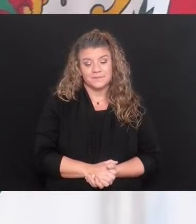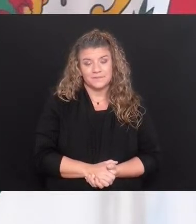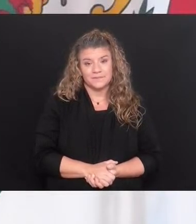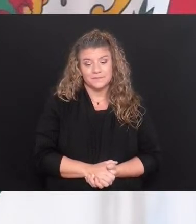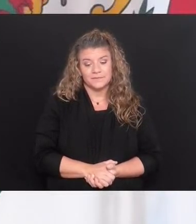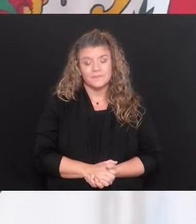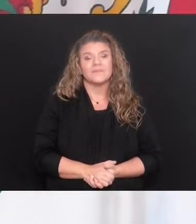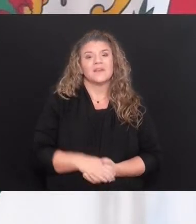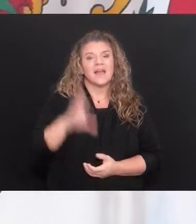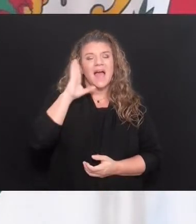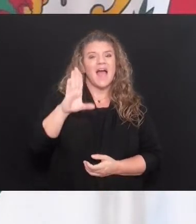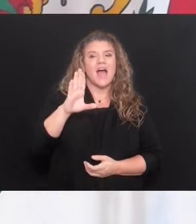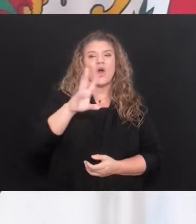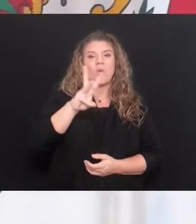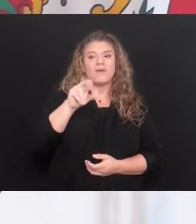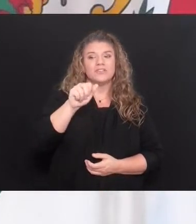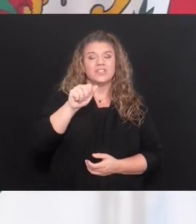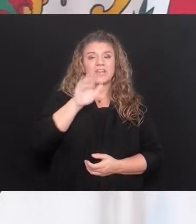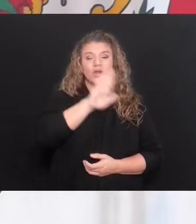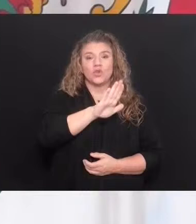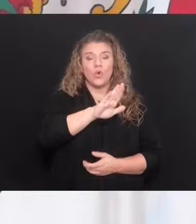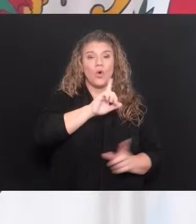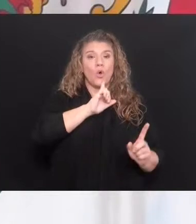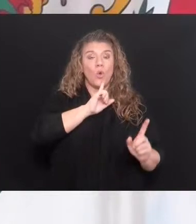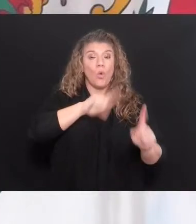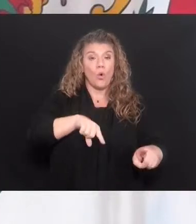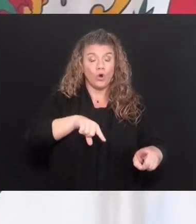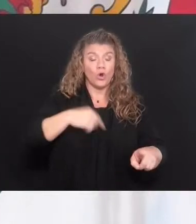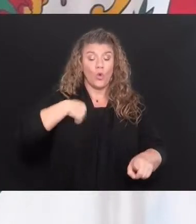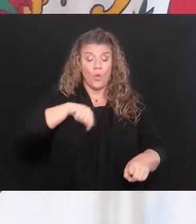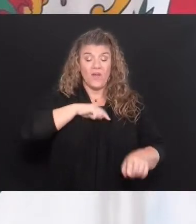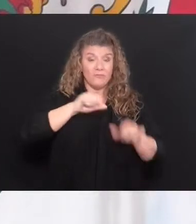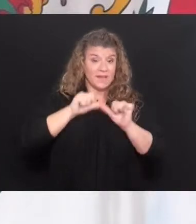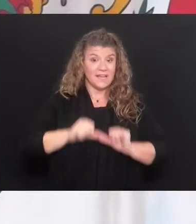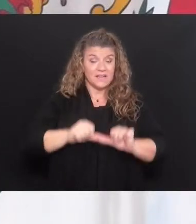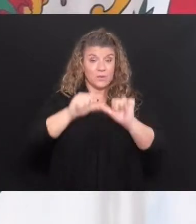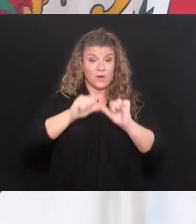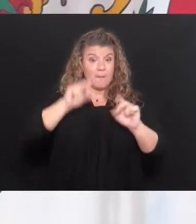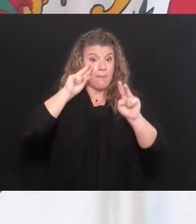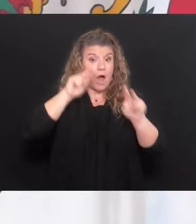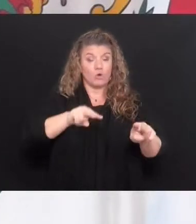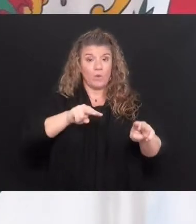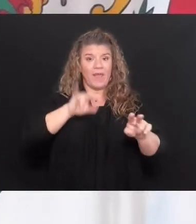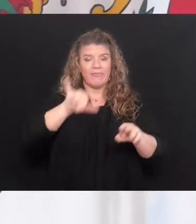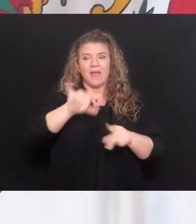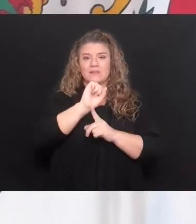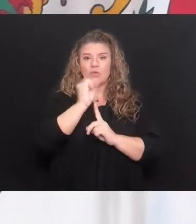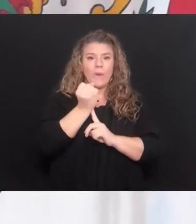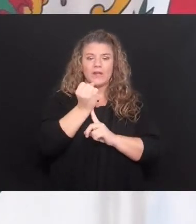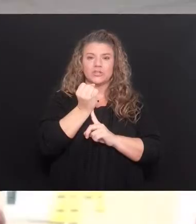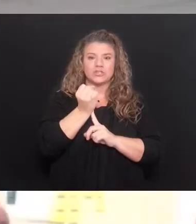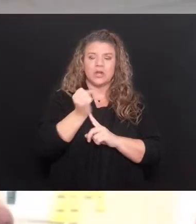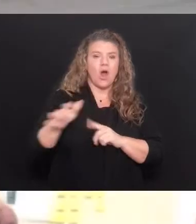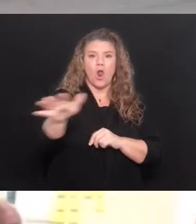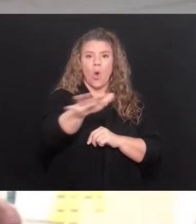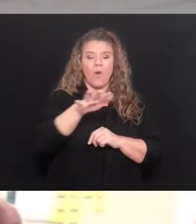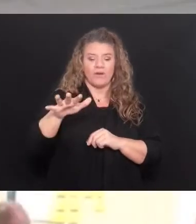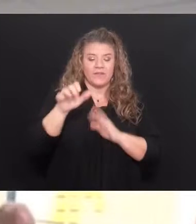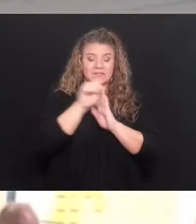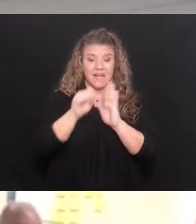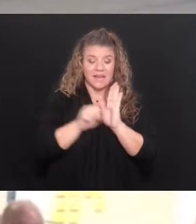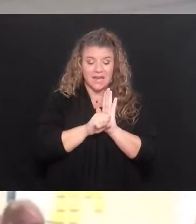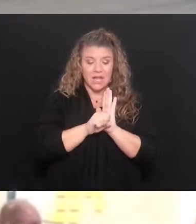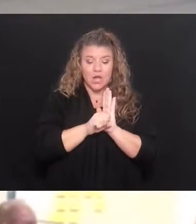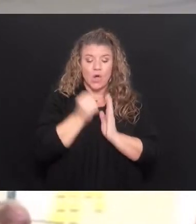State of West Virginia, at your orders. We've been continuously monitoring the situation across the state.